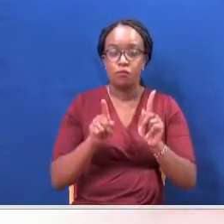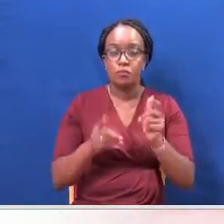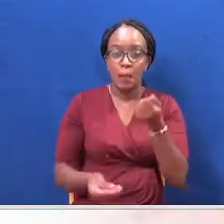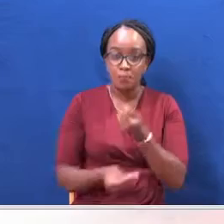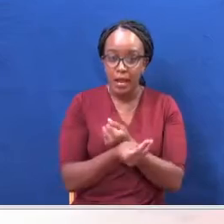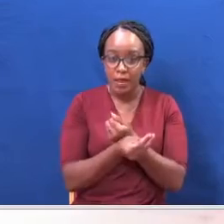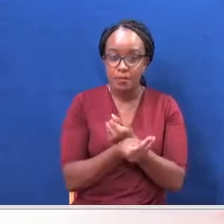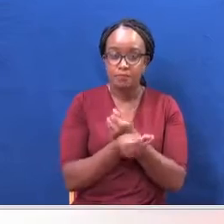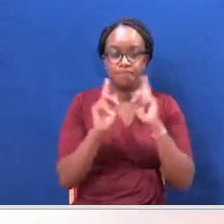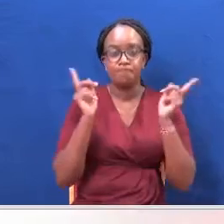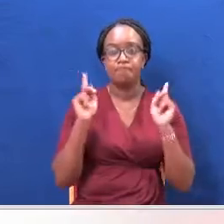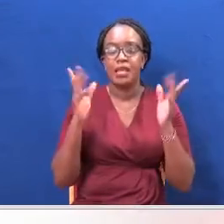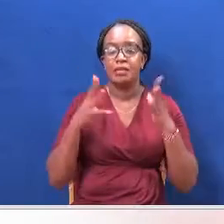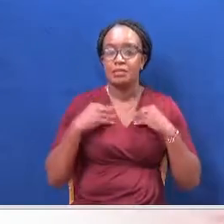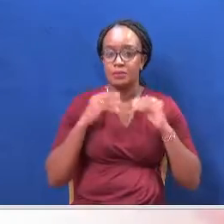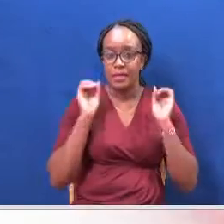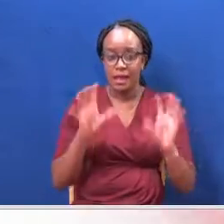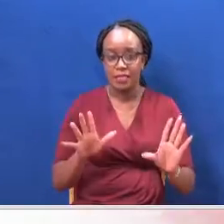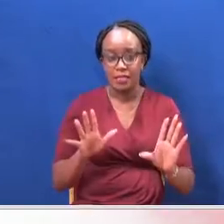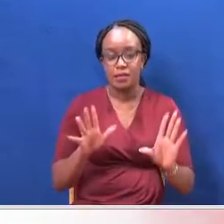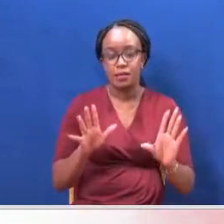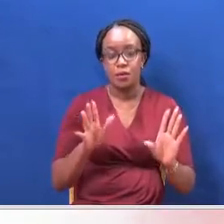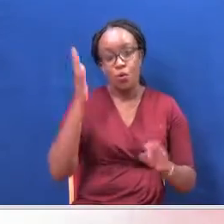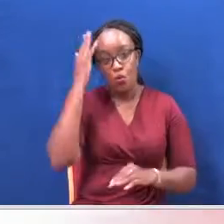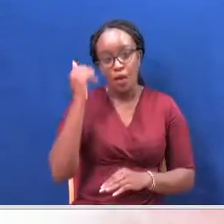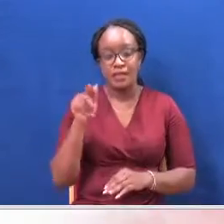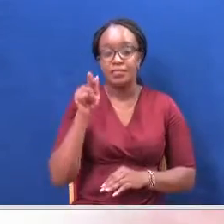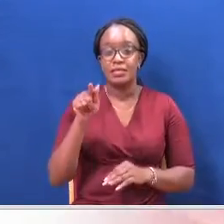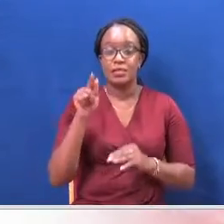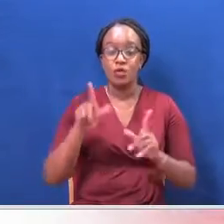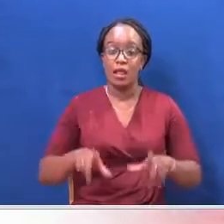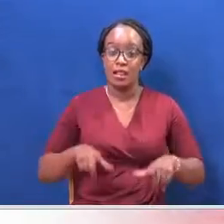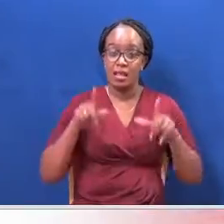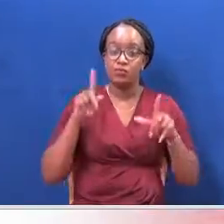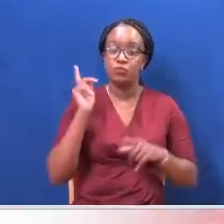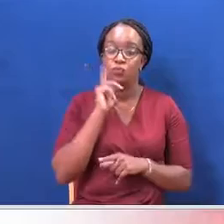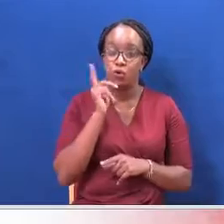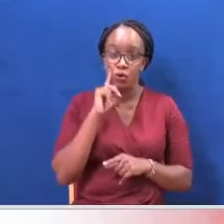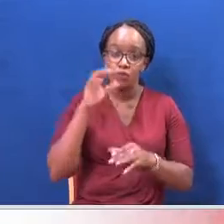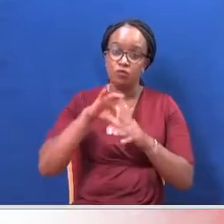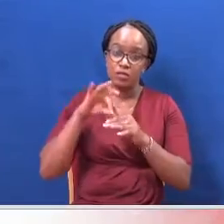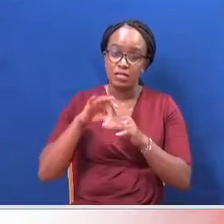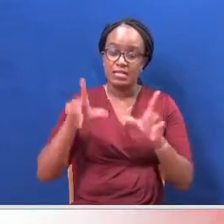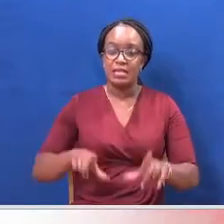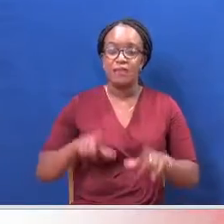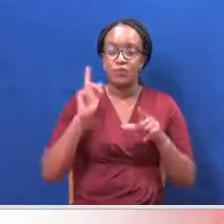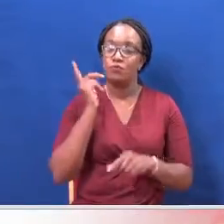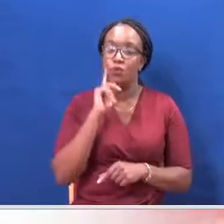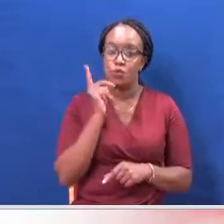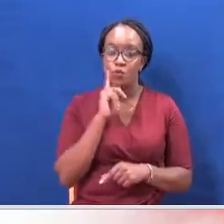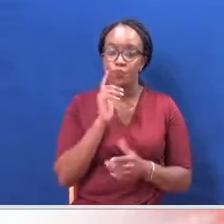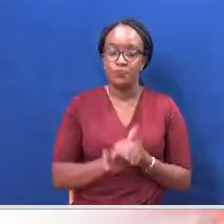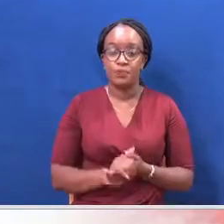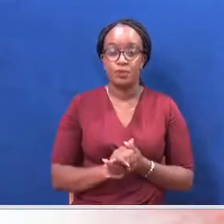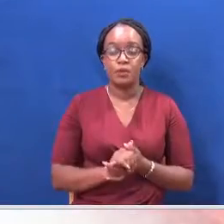kipande chako. Kipande chako ndio maisha yako ya kesho. Bila kipande huwezi kupata ajira.